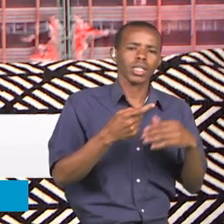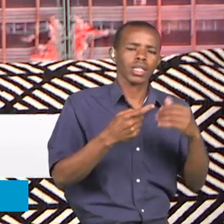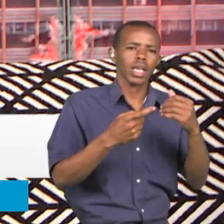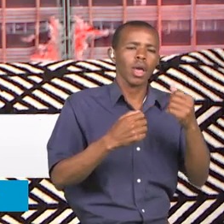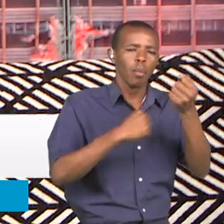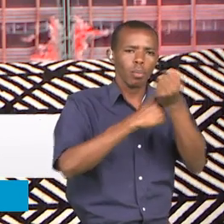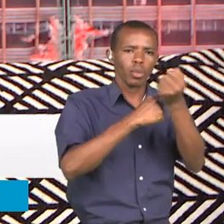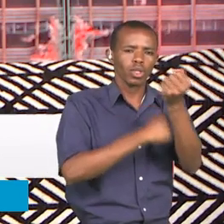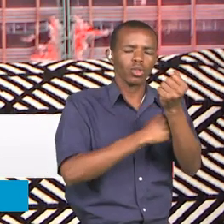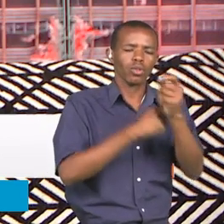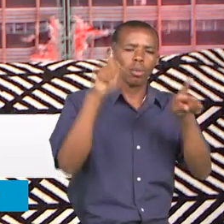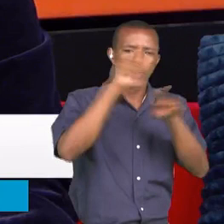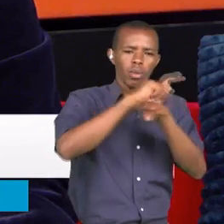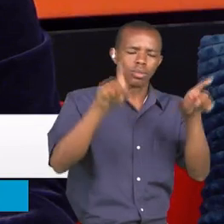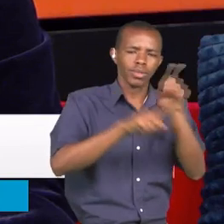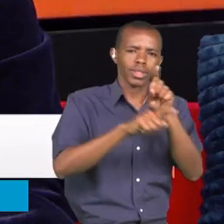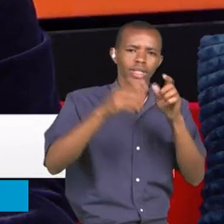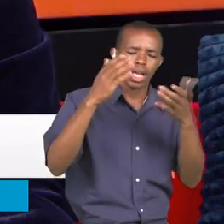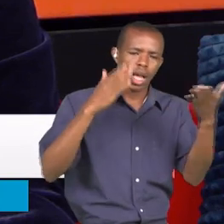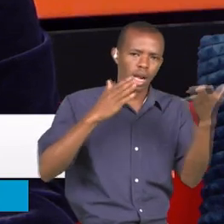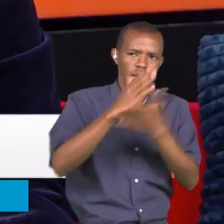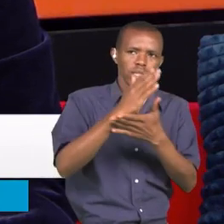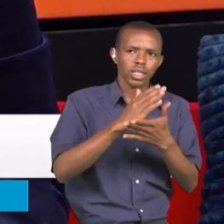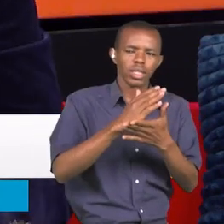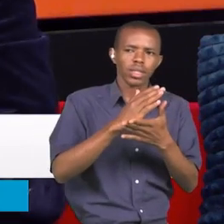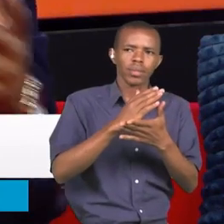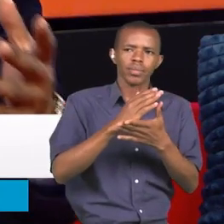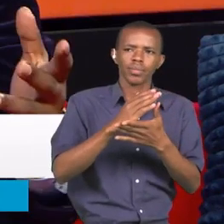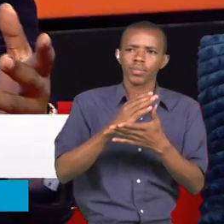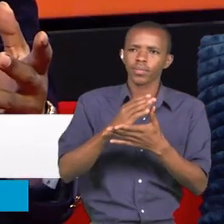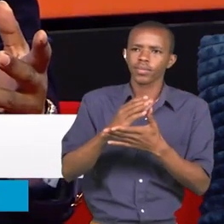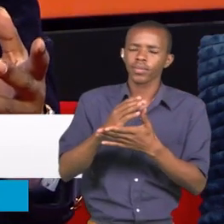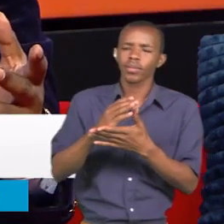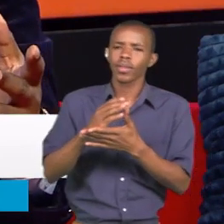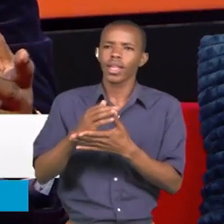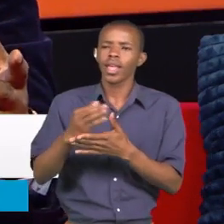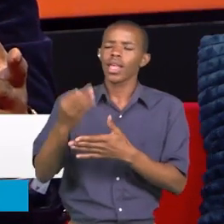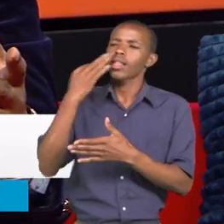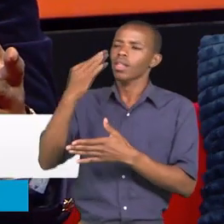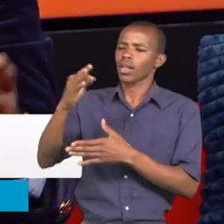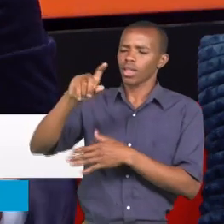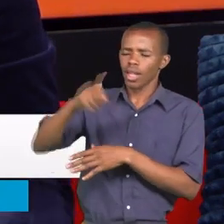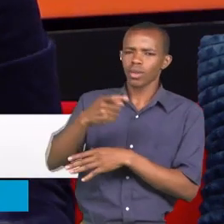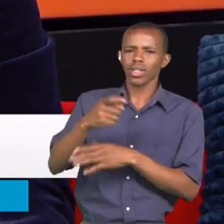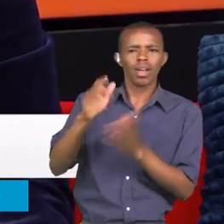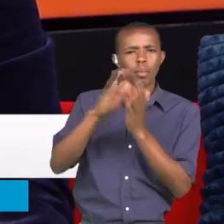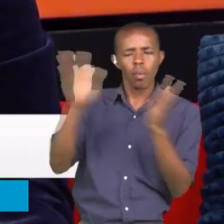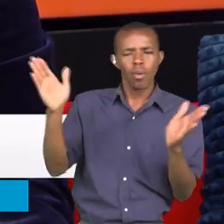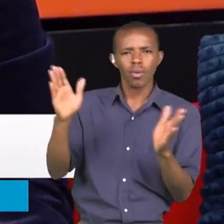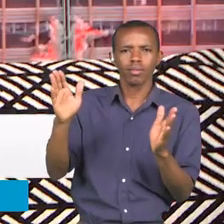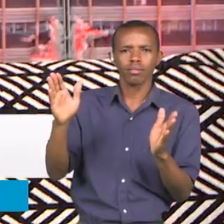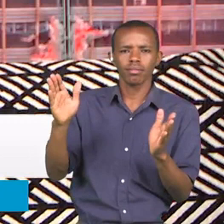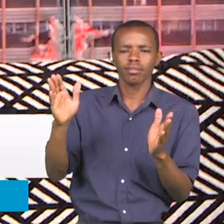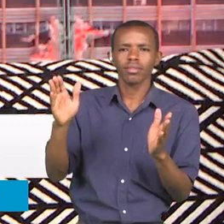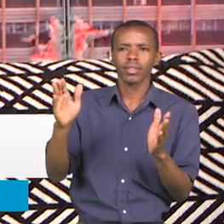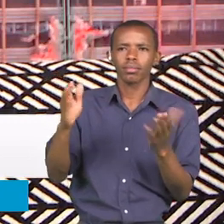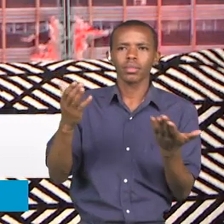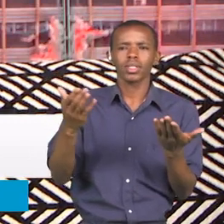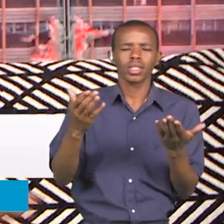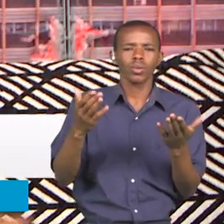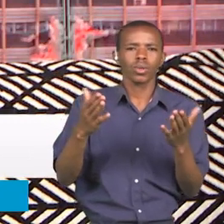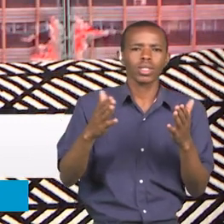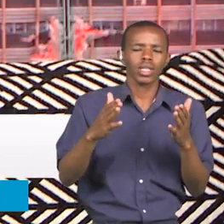rights of privacy rights. Should be more than 300,000. Well, it was just a violation